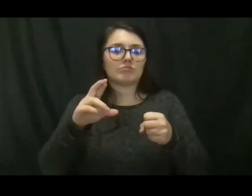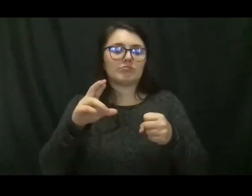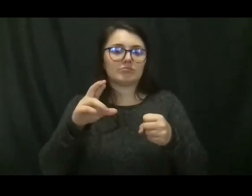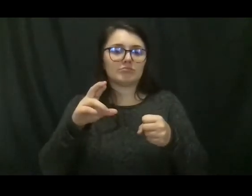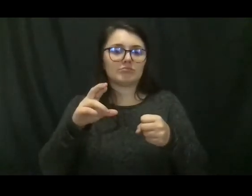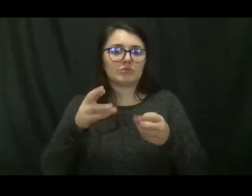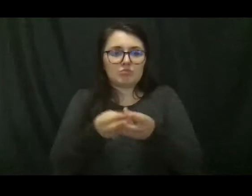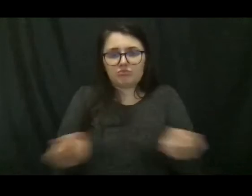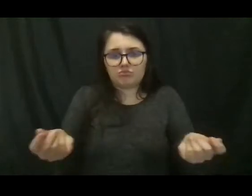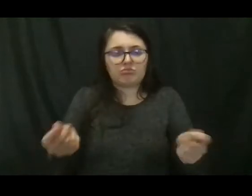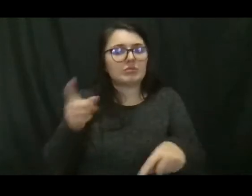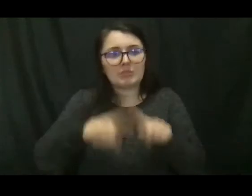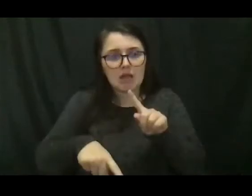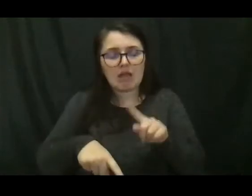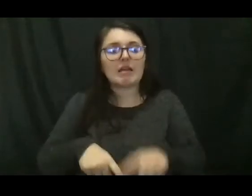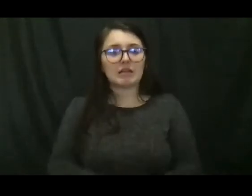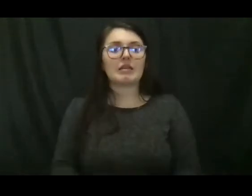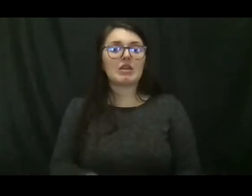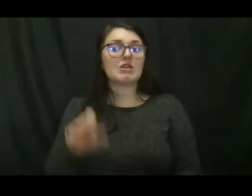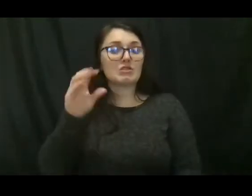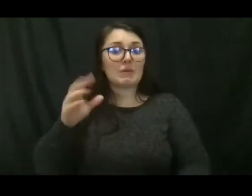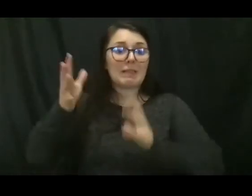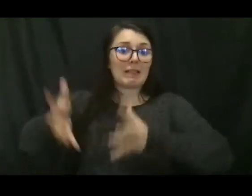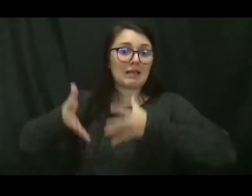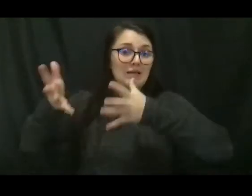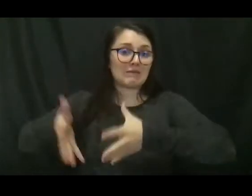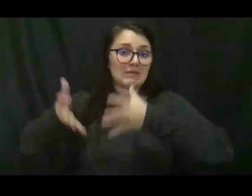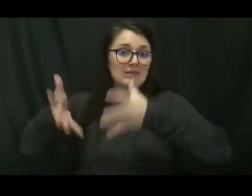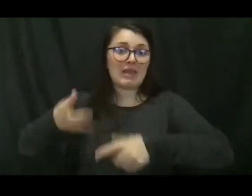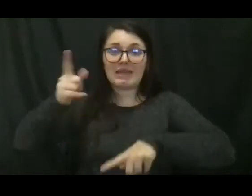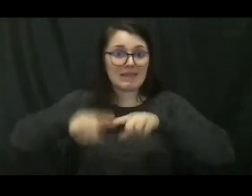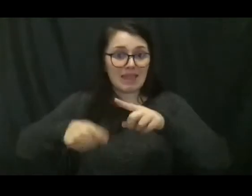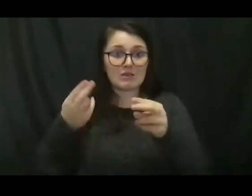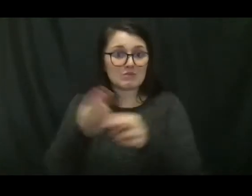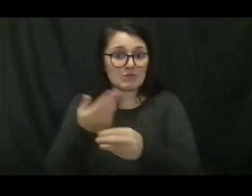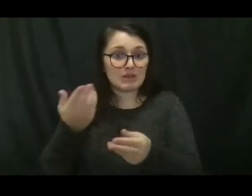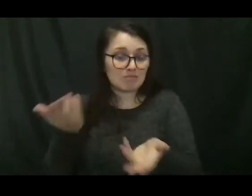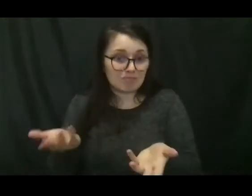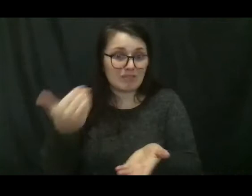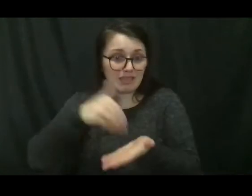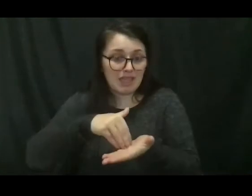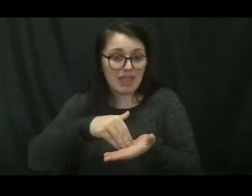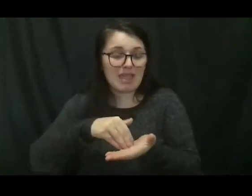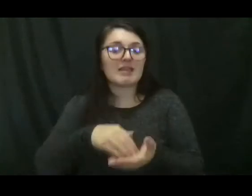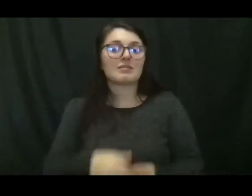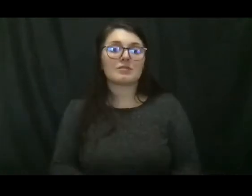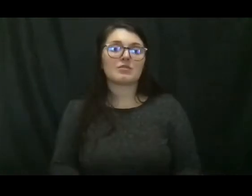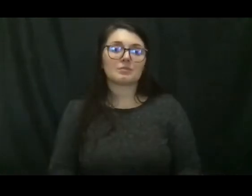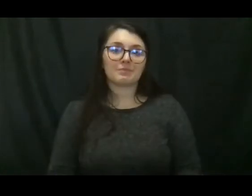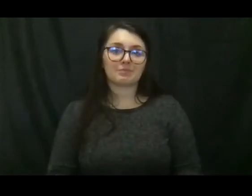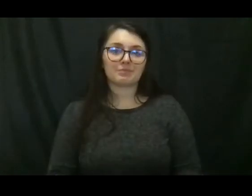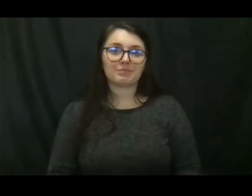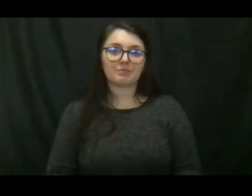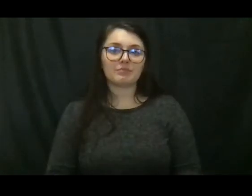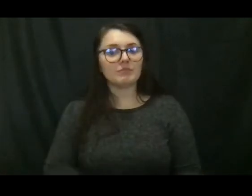keep all things out of the landfill, except for really what cannot be reused or repurposed in some way. Yes. Yeah. So you can think